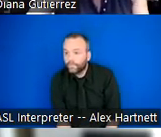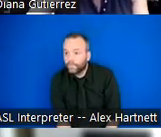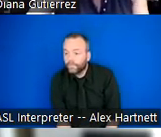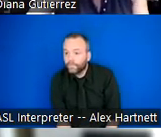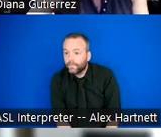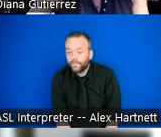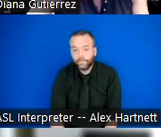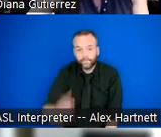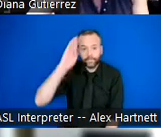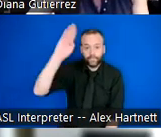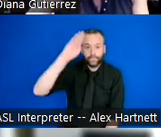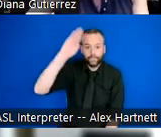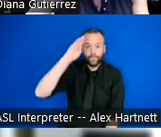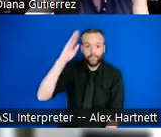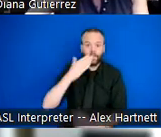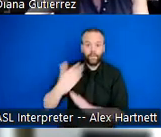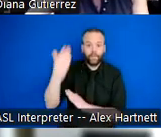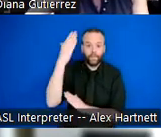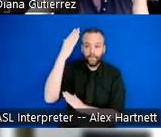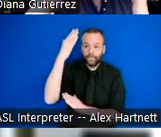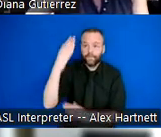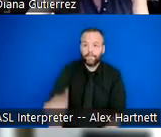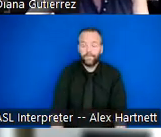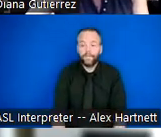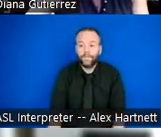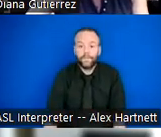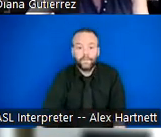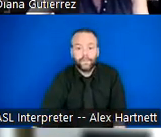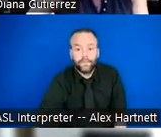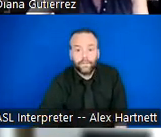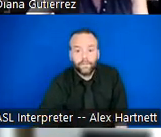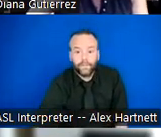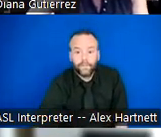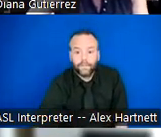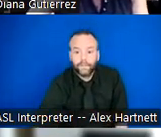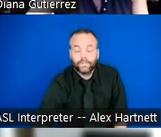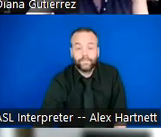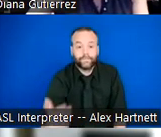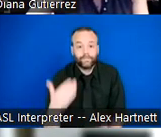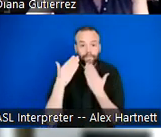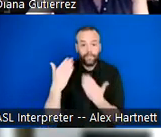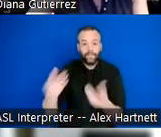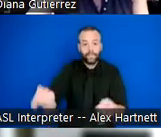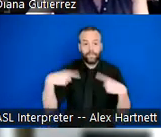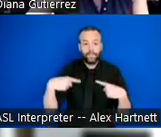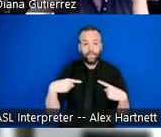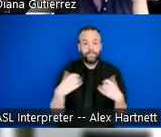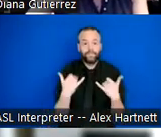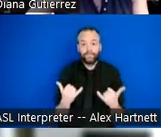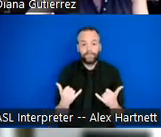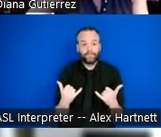Hi, good morning, everyone. Good morning. Thank you for joining in for today's